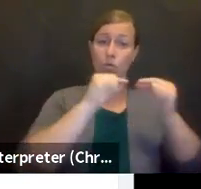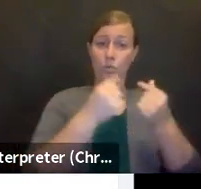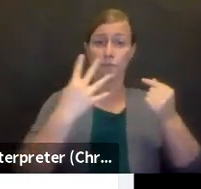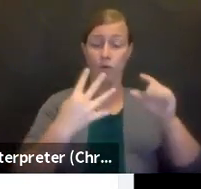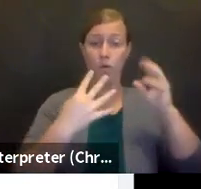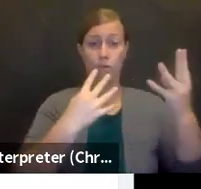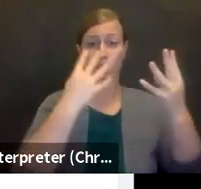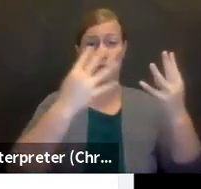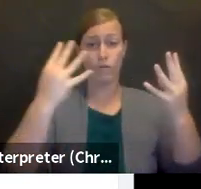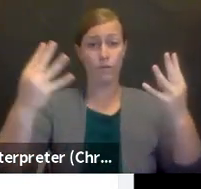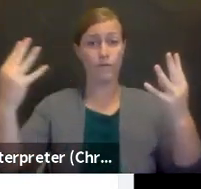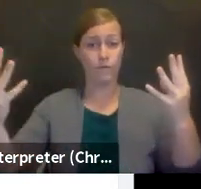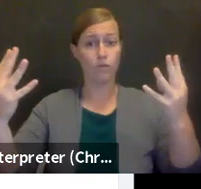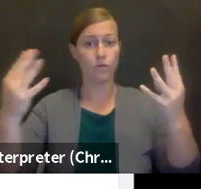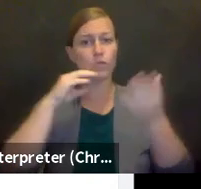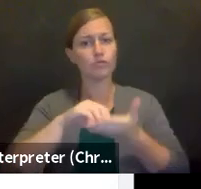how many we have.